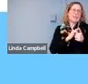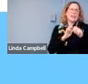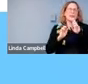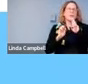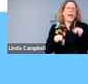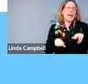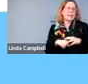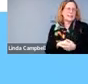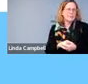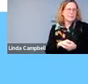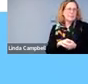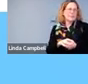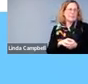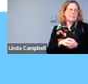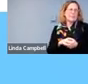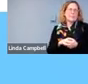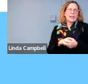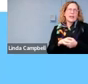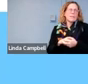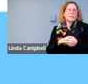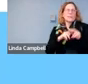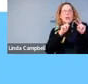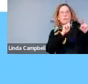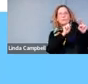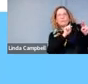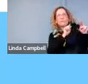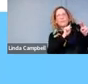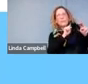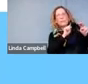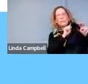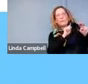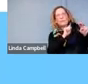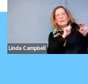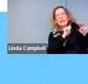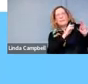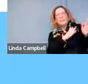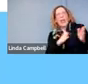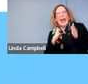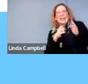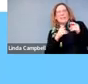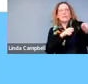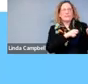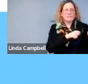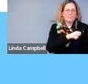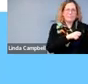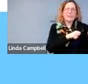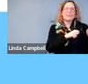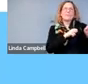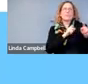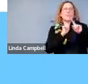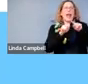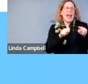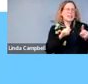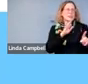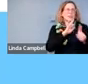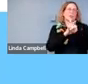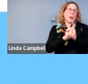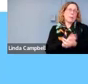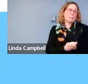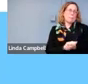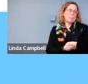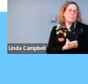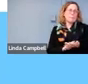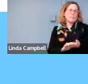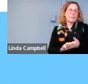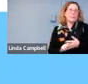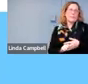And so, some challenges that we're facing right now is that we're very reactive. We're not being proactive. We're not planning for these. We're